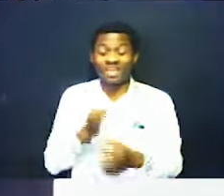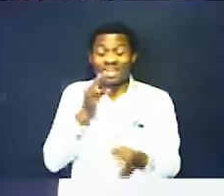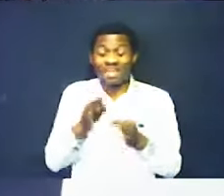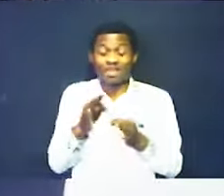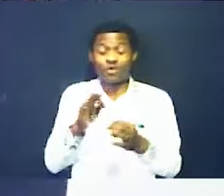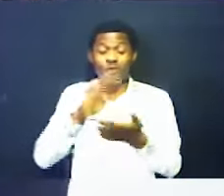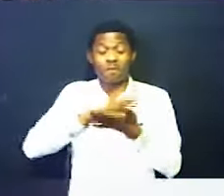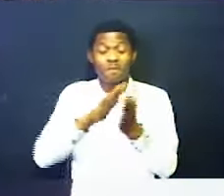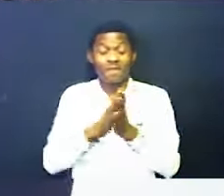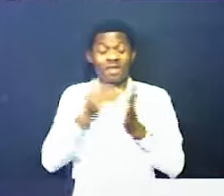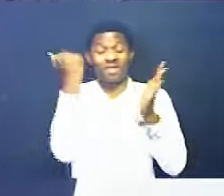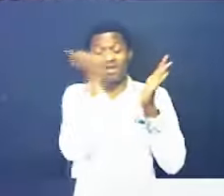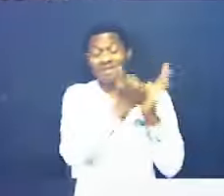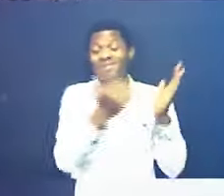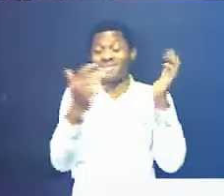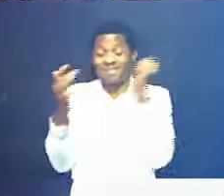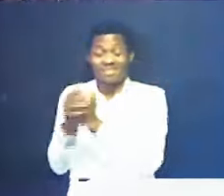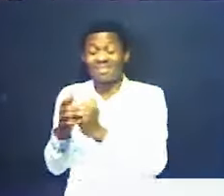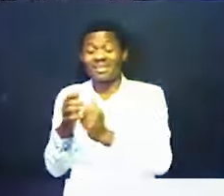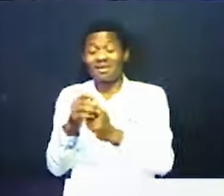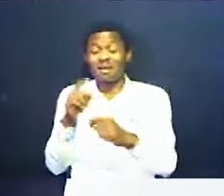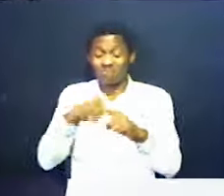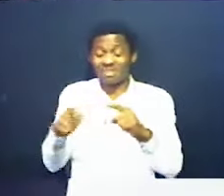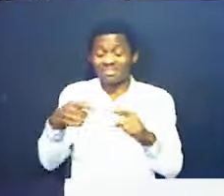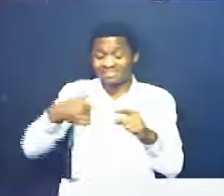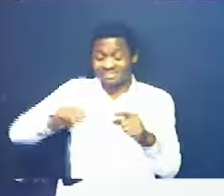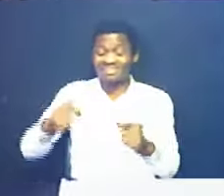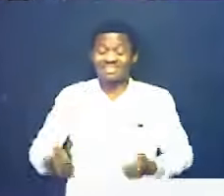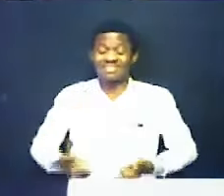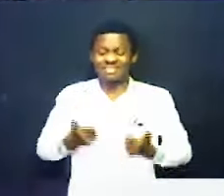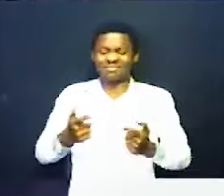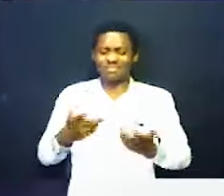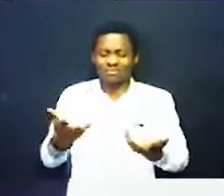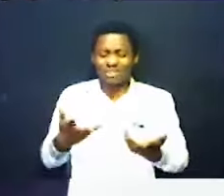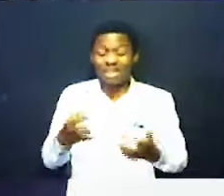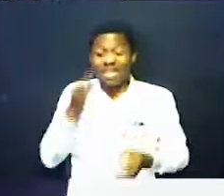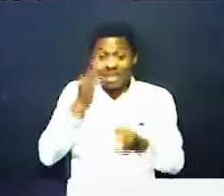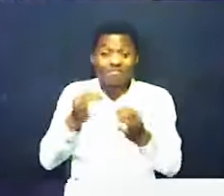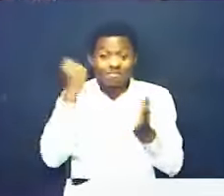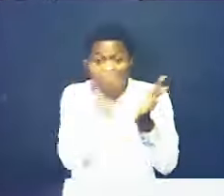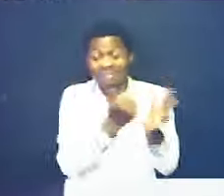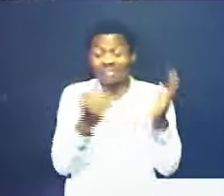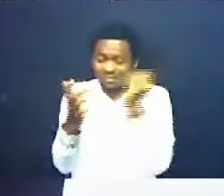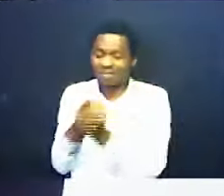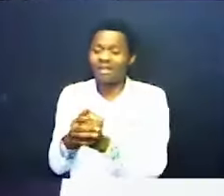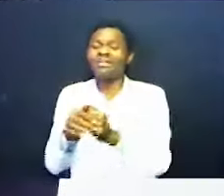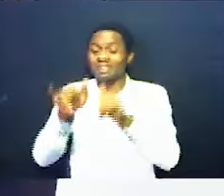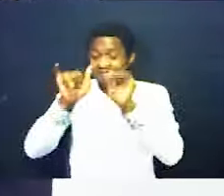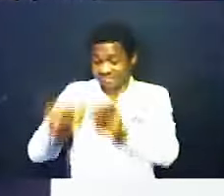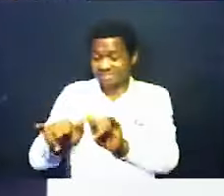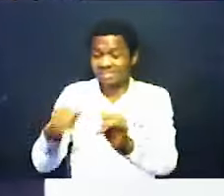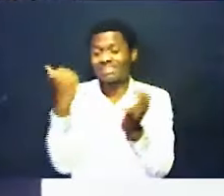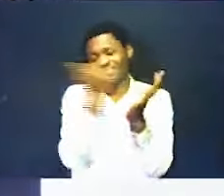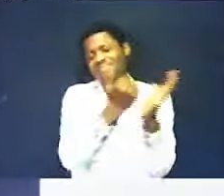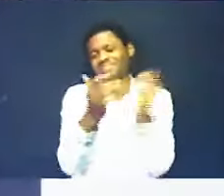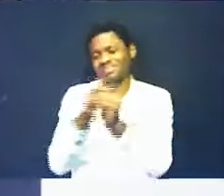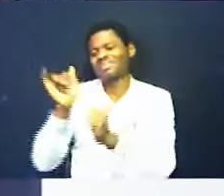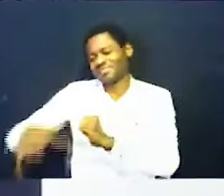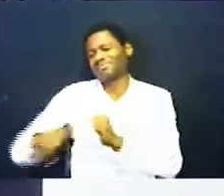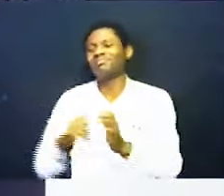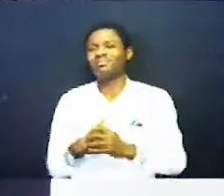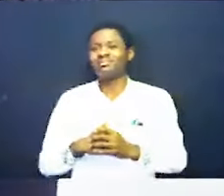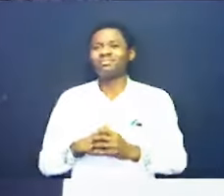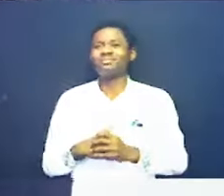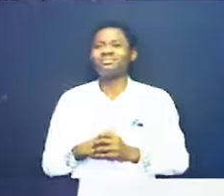crucified. So what can I say? And you want to look at now the back and say, "Wa bo mini Christo asenium." So wa bo asenium uni Christo she